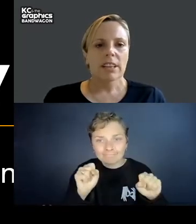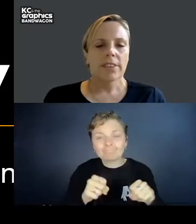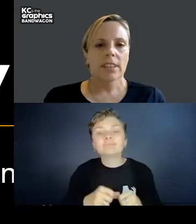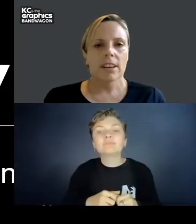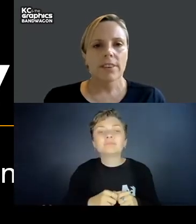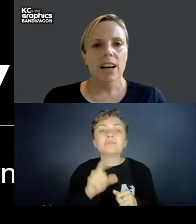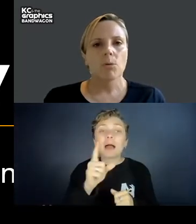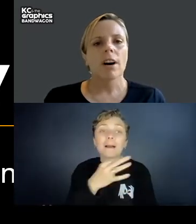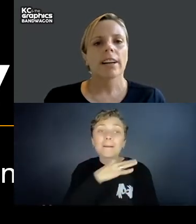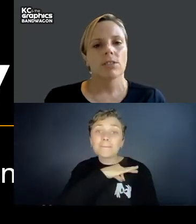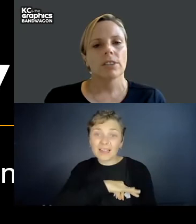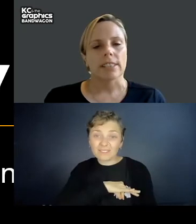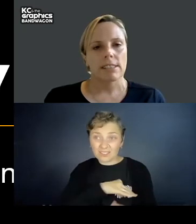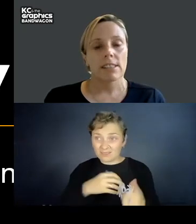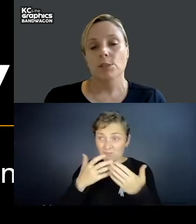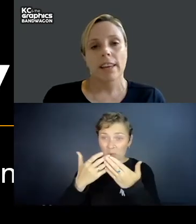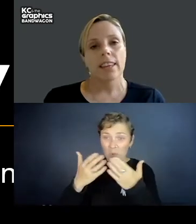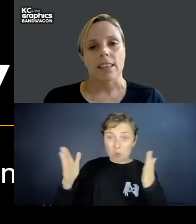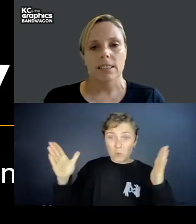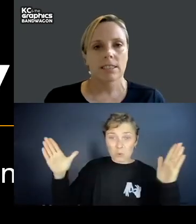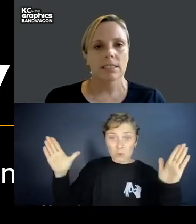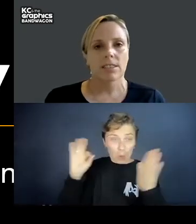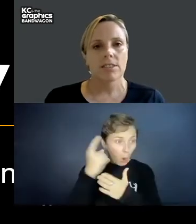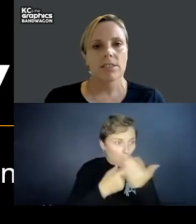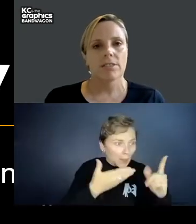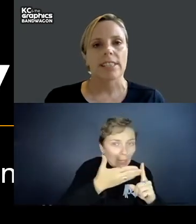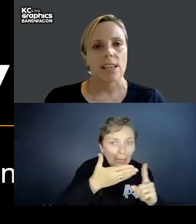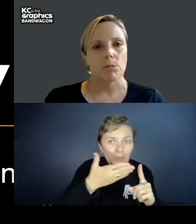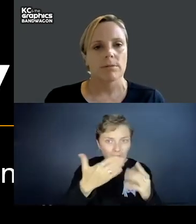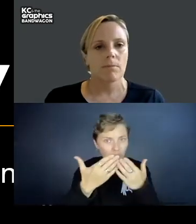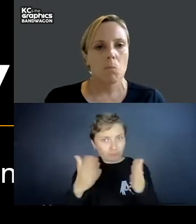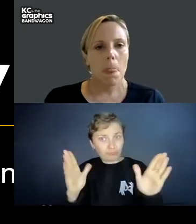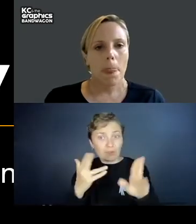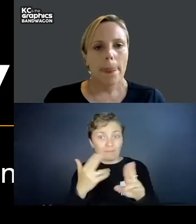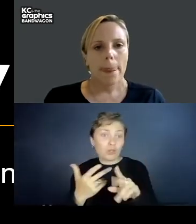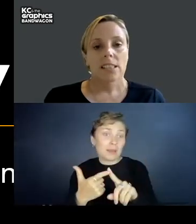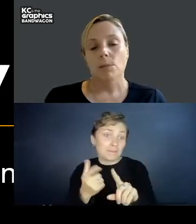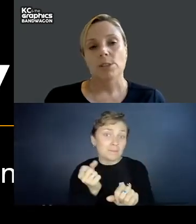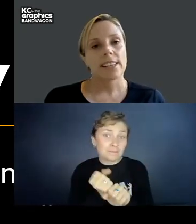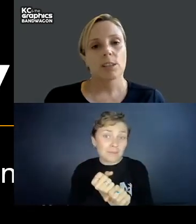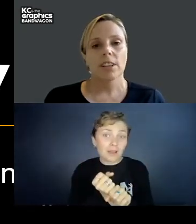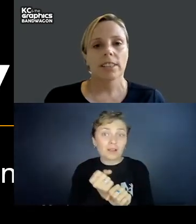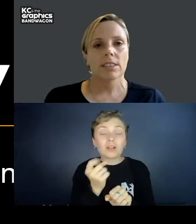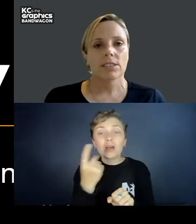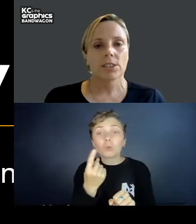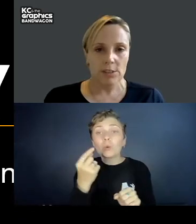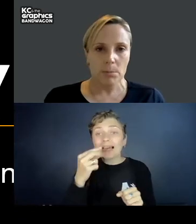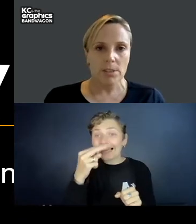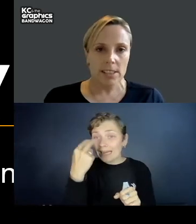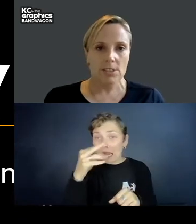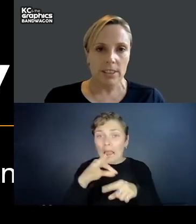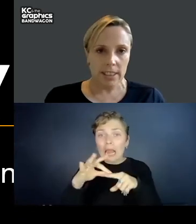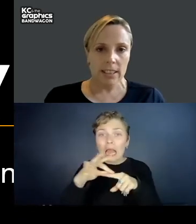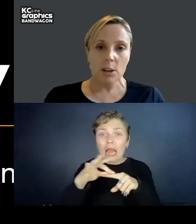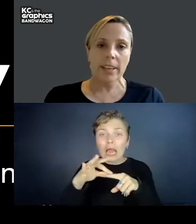they benefit a far wider audience than you may think. For example, someone who's colourblind and who has trouble